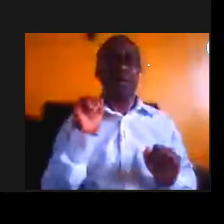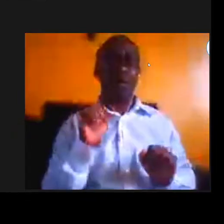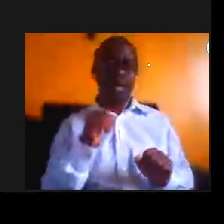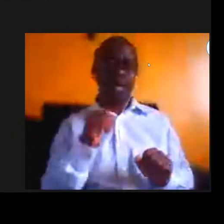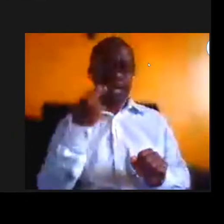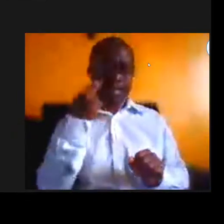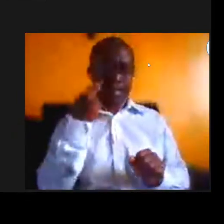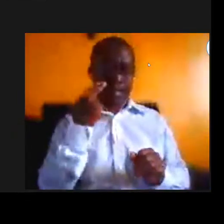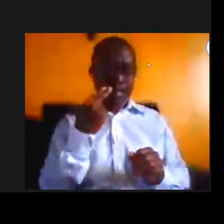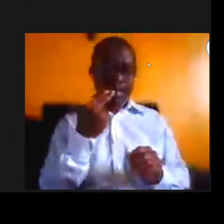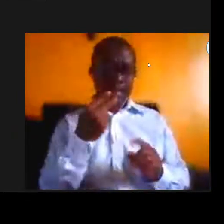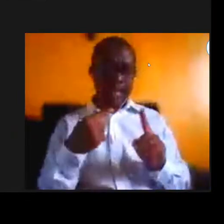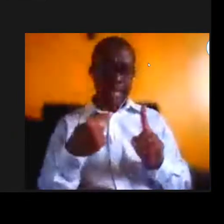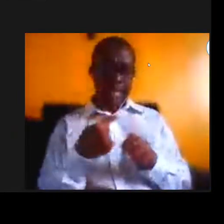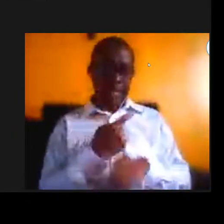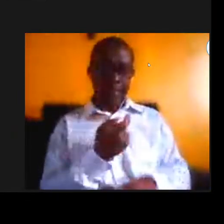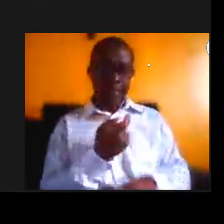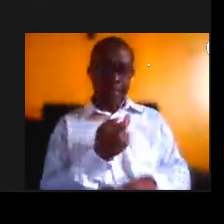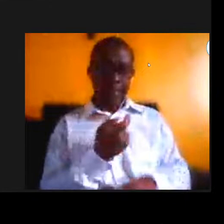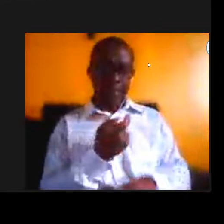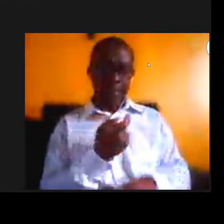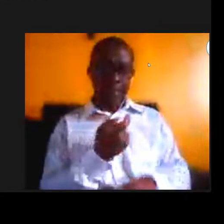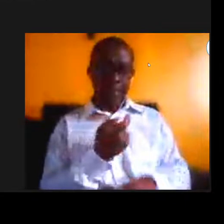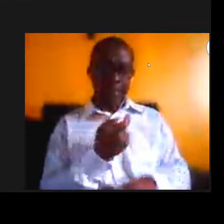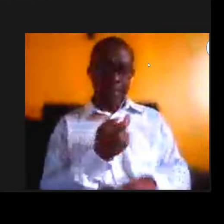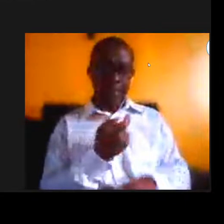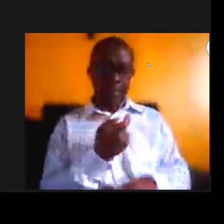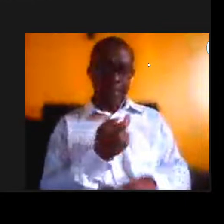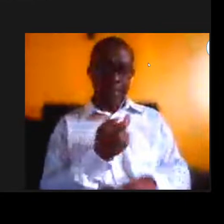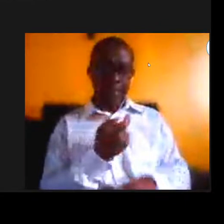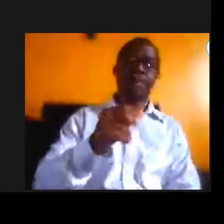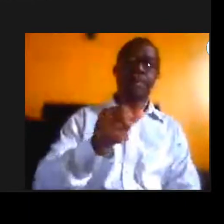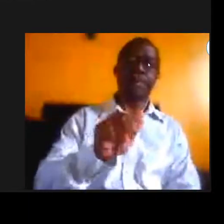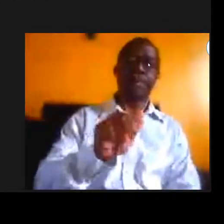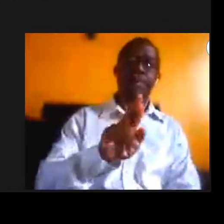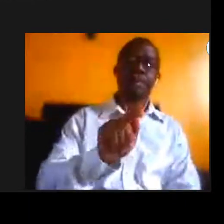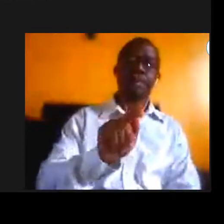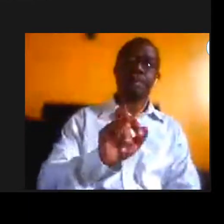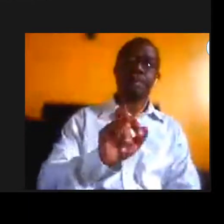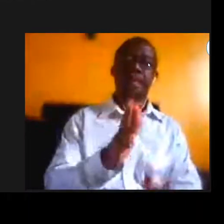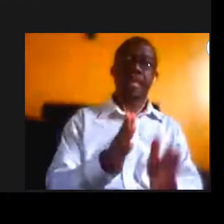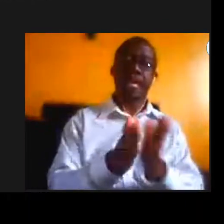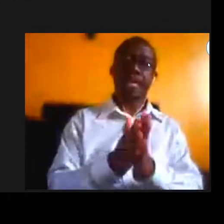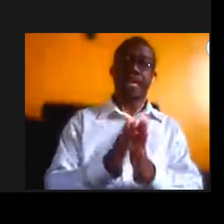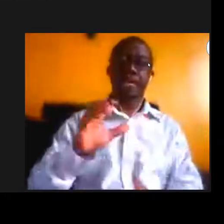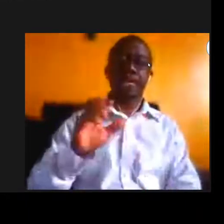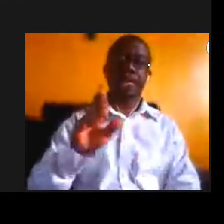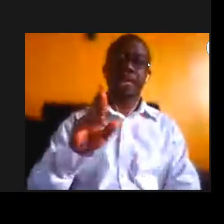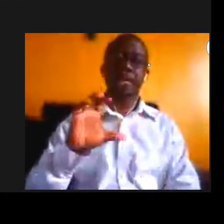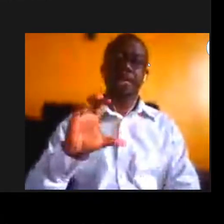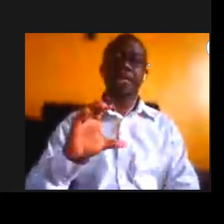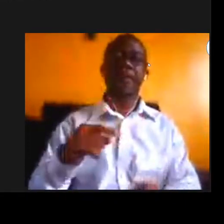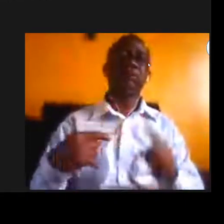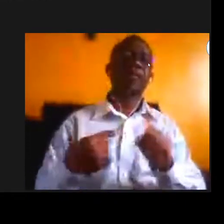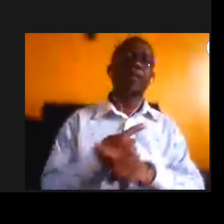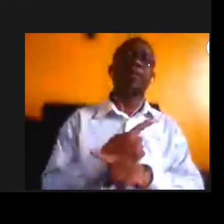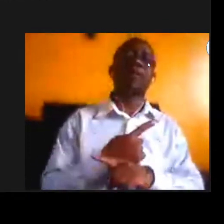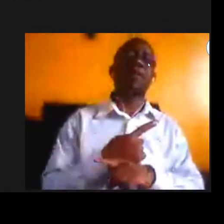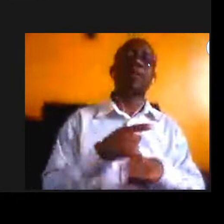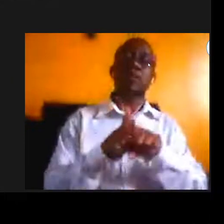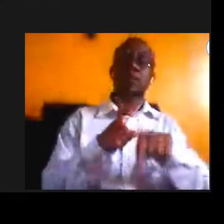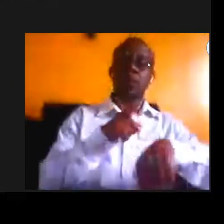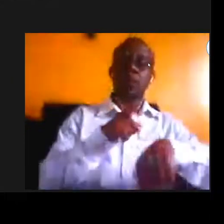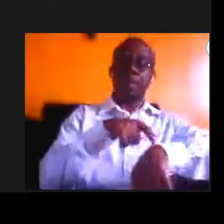between the charter and the CRC. So those differences and the timelines as well are different.